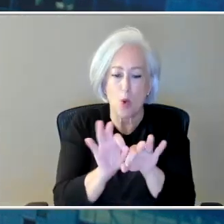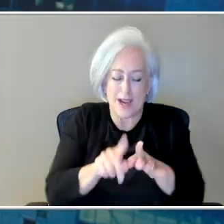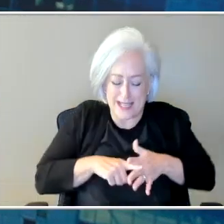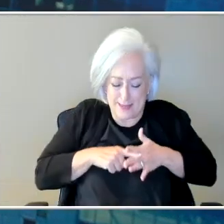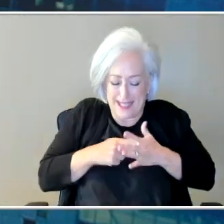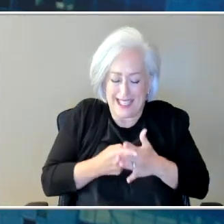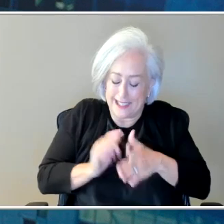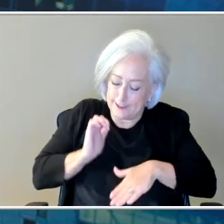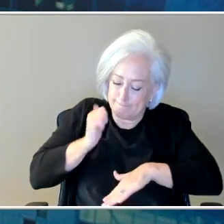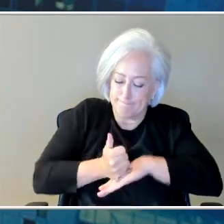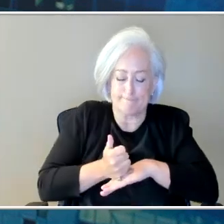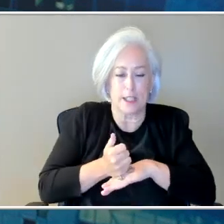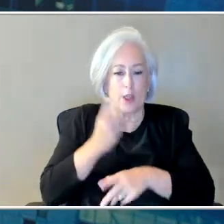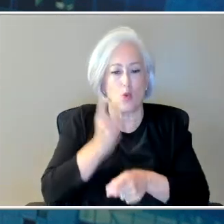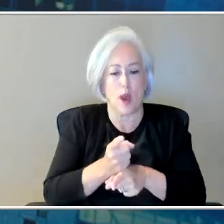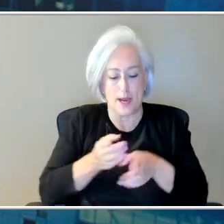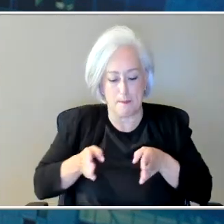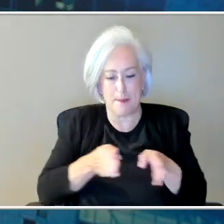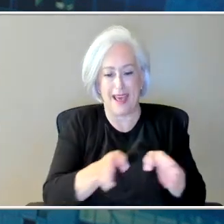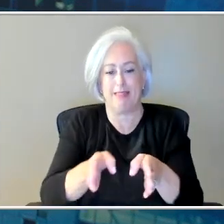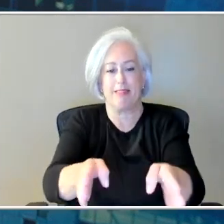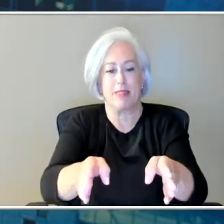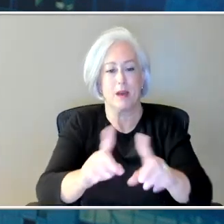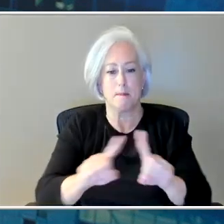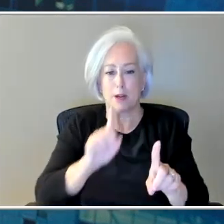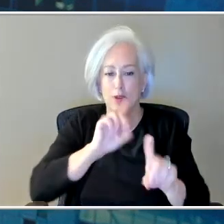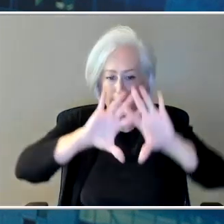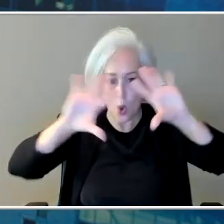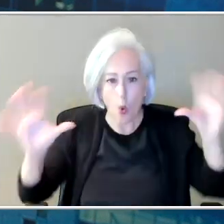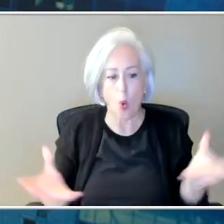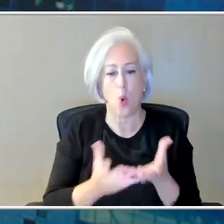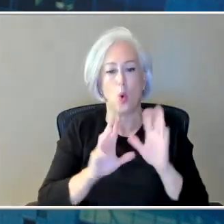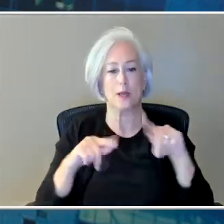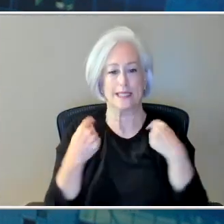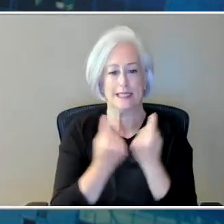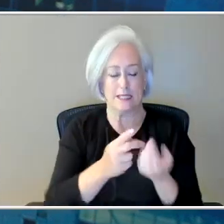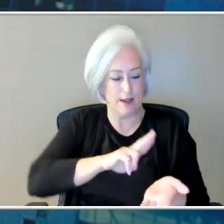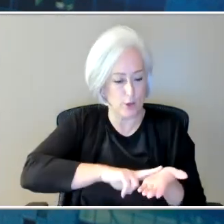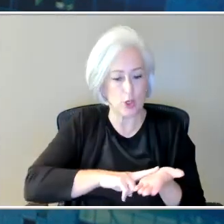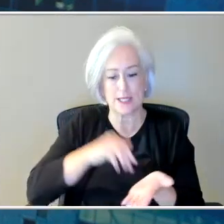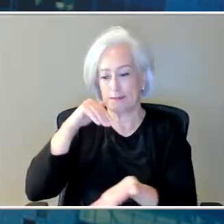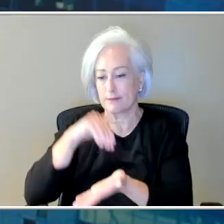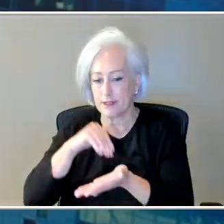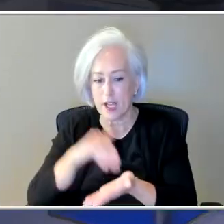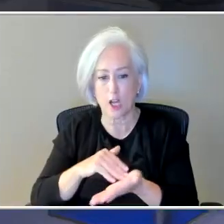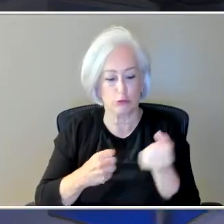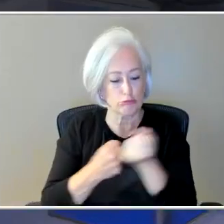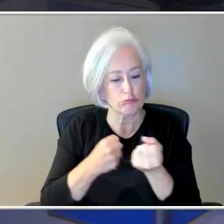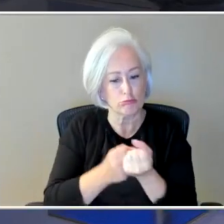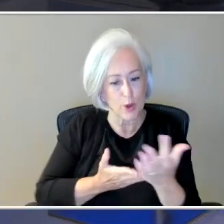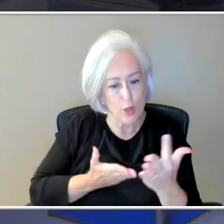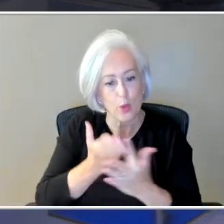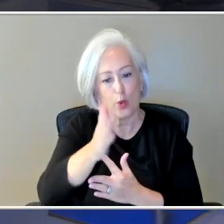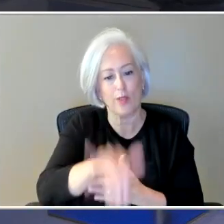But then it really is a whole team of nurses and providers that come together to really support the patients all the way through. Good. Thank you, ladies. Thank